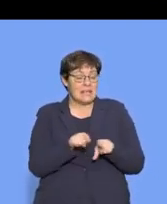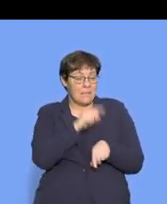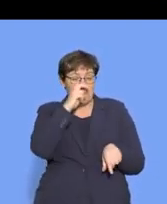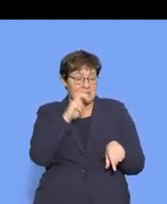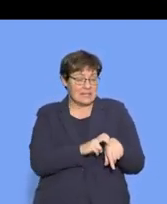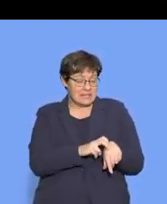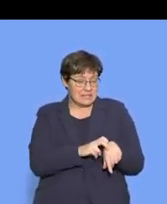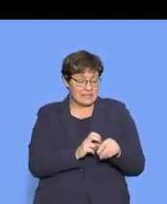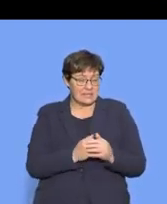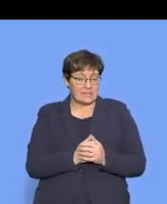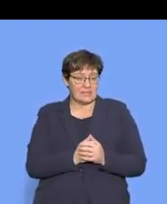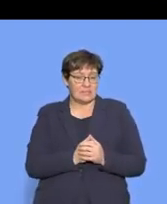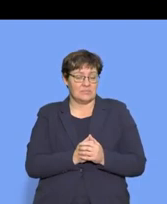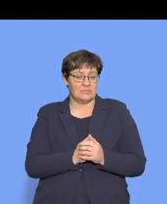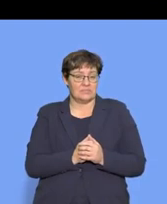needs